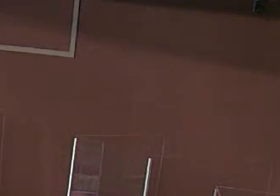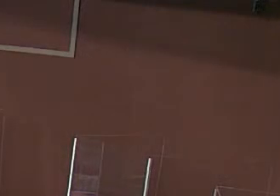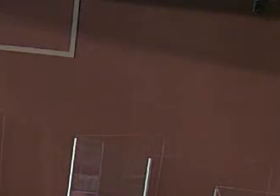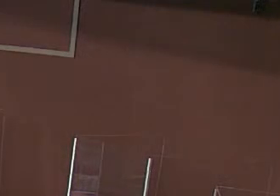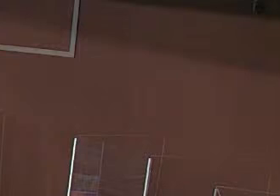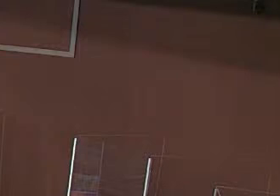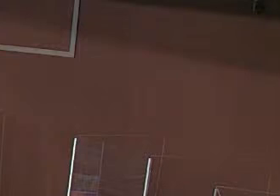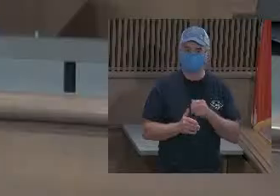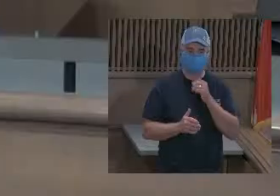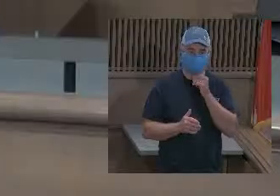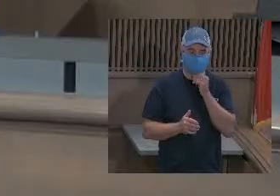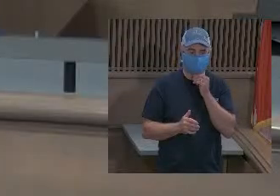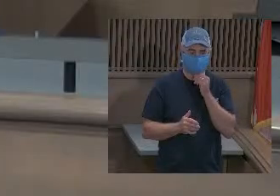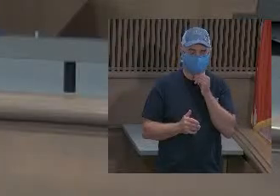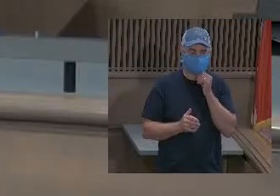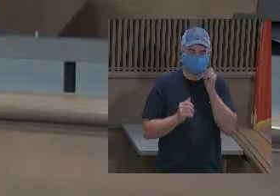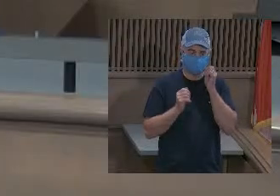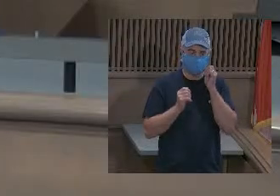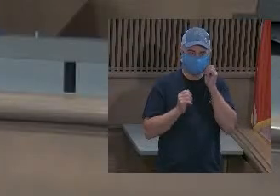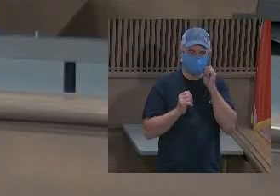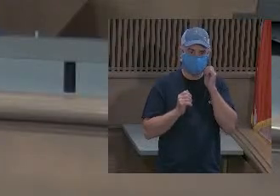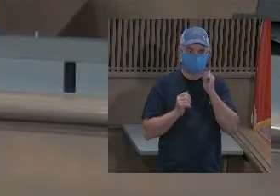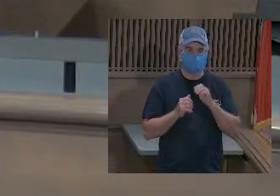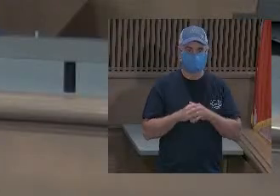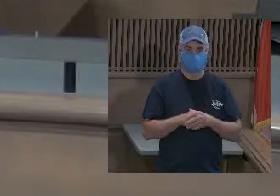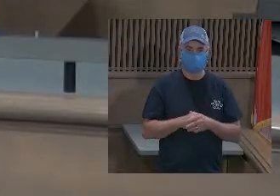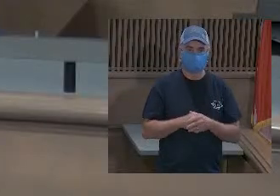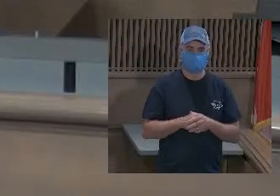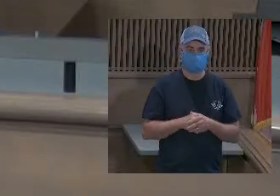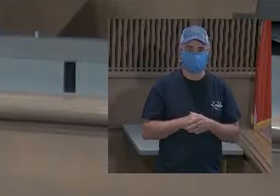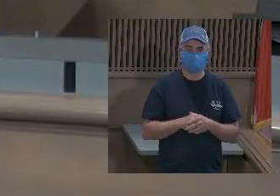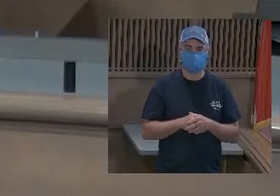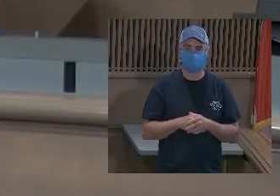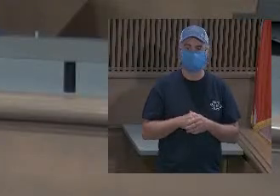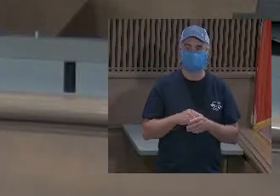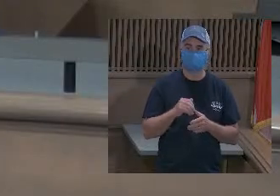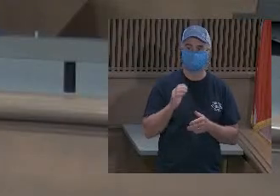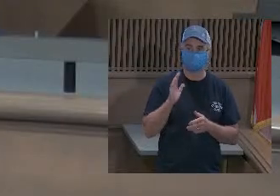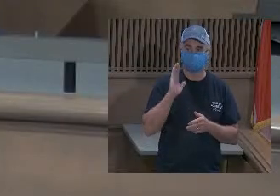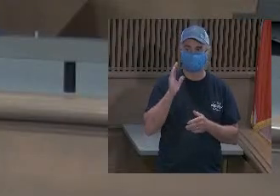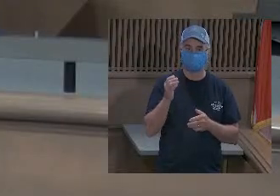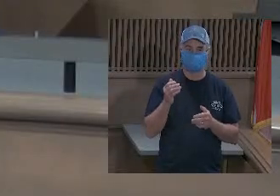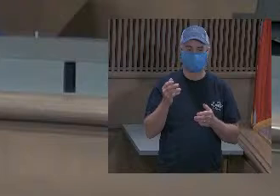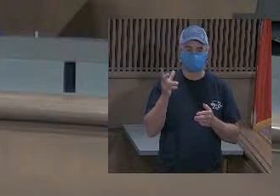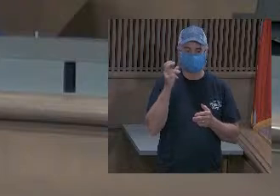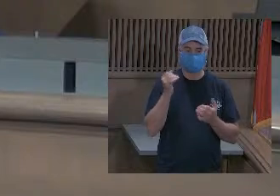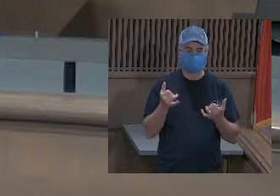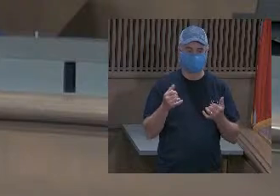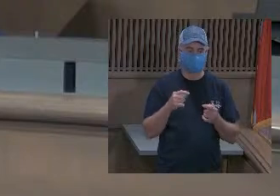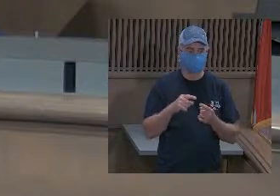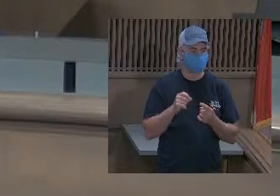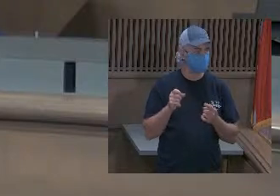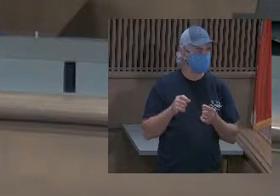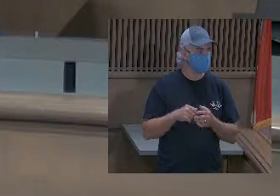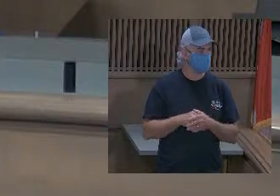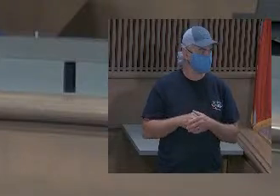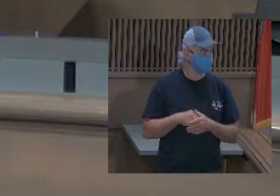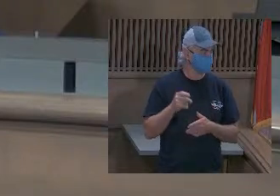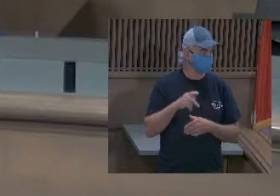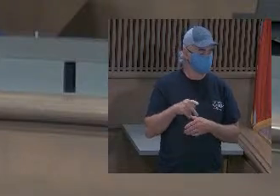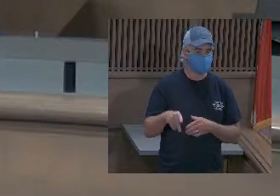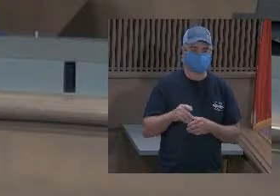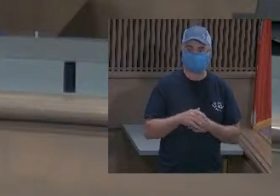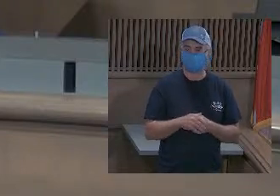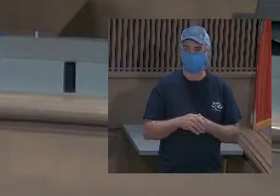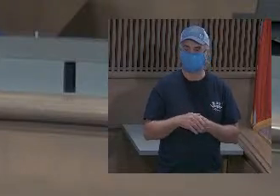Thank you, Mr. Chairman, for your comments today. We will now hear an update from our partners at Phoebe Putney